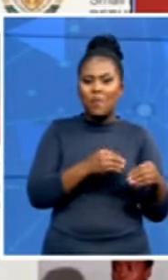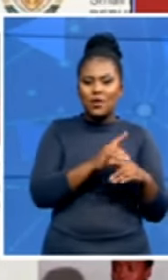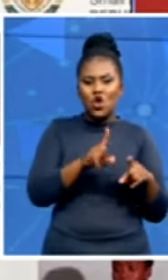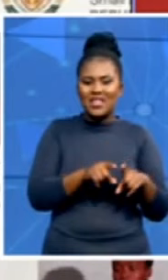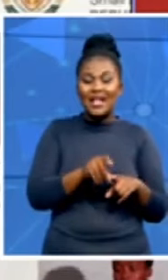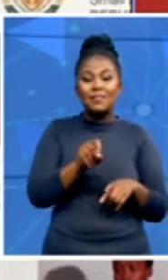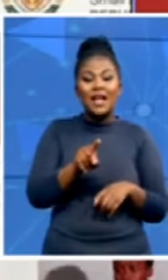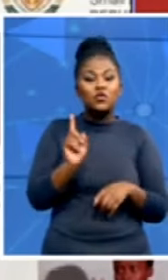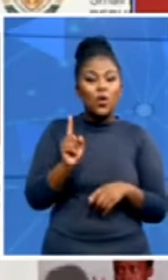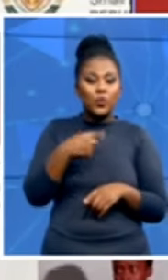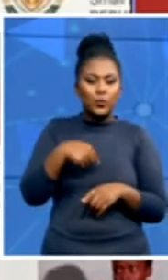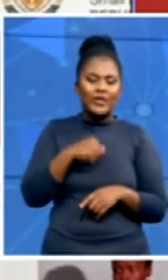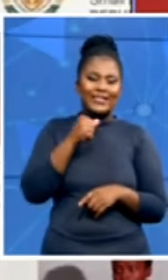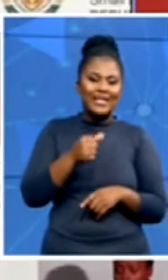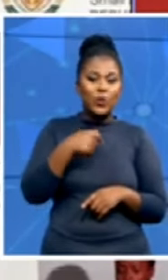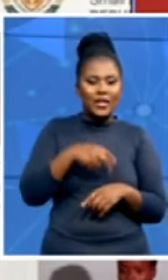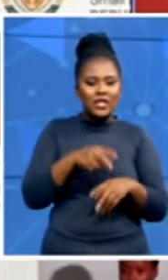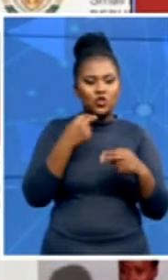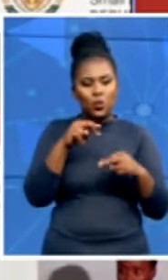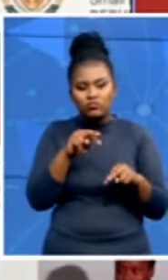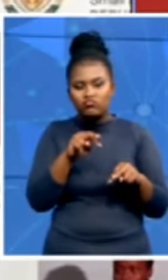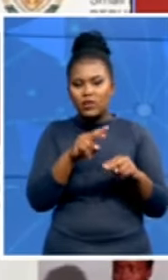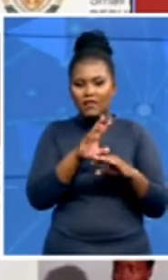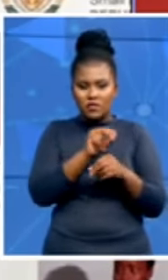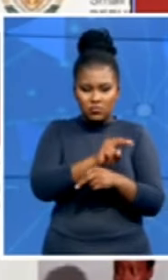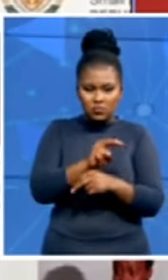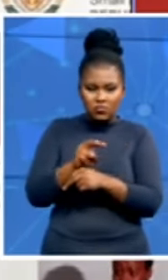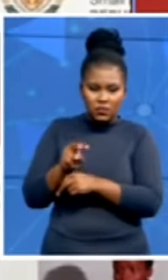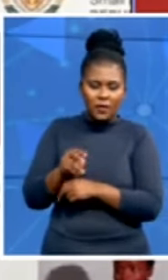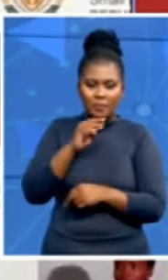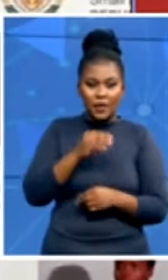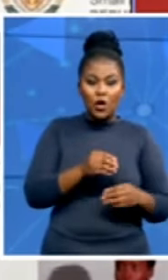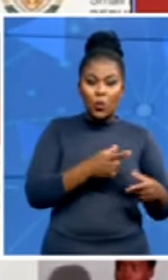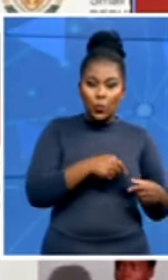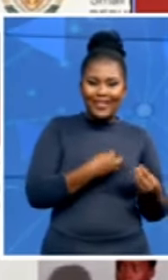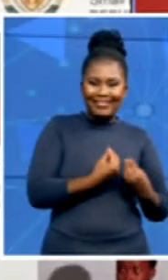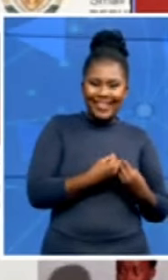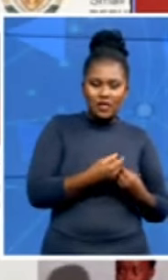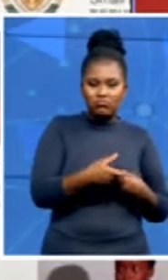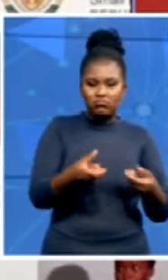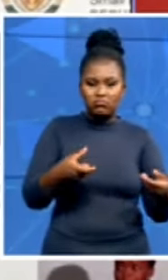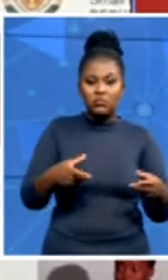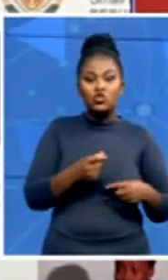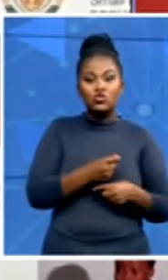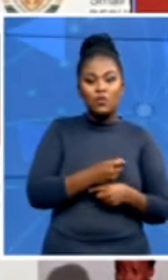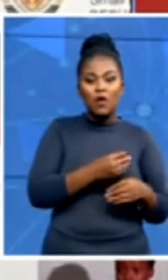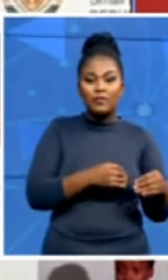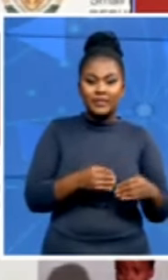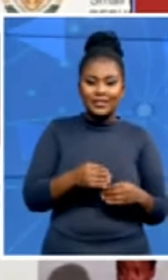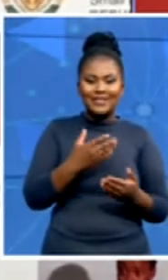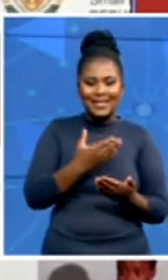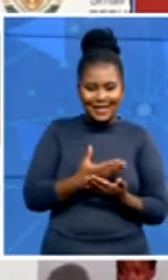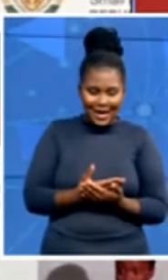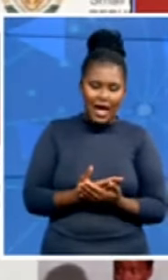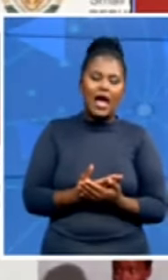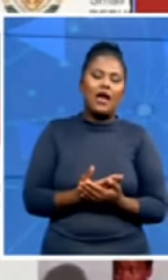at. Hence, we talk of product designation that must make sure that small businesses can therefore be able to compete with each other